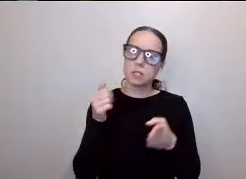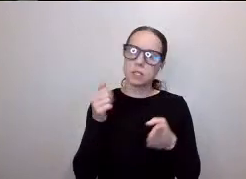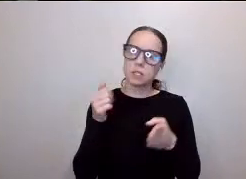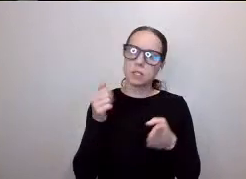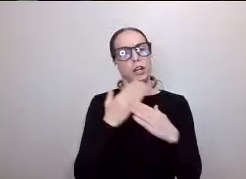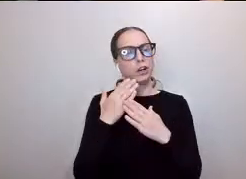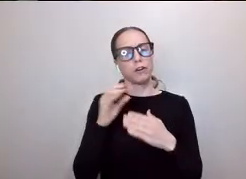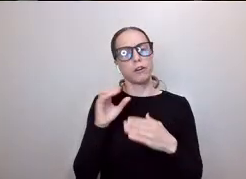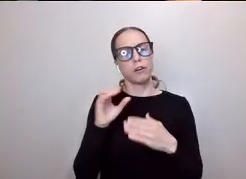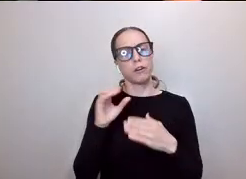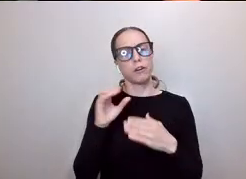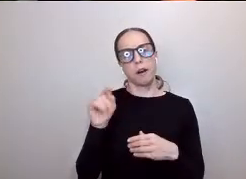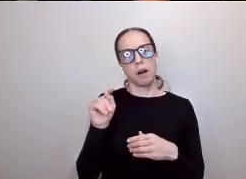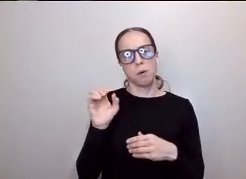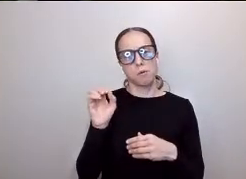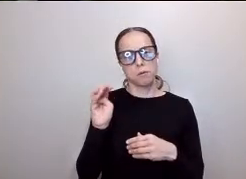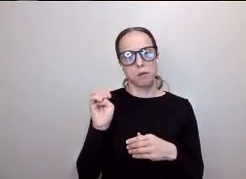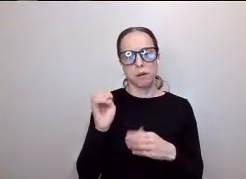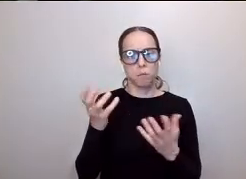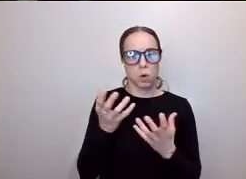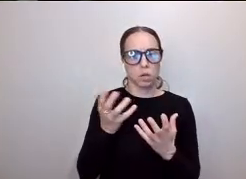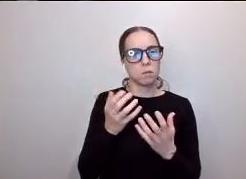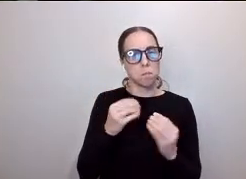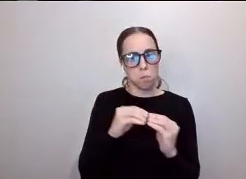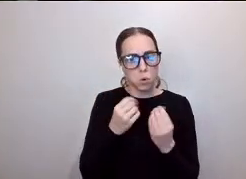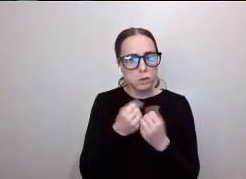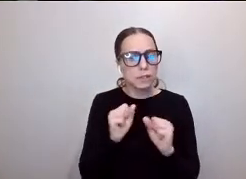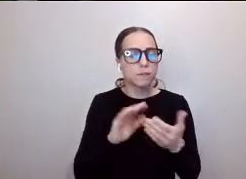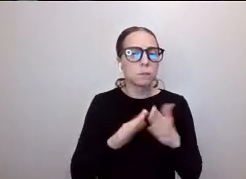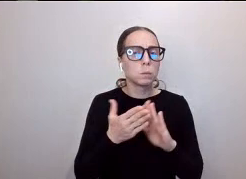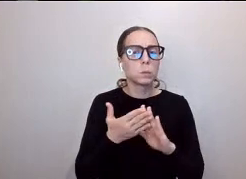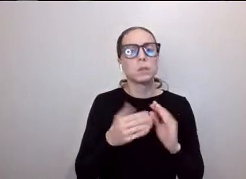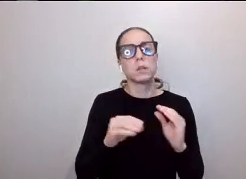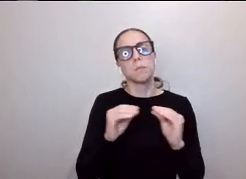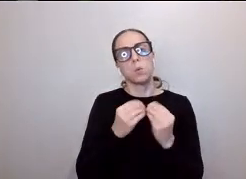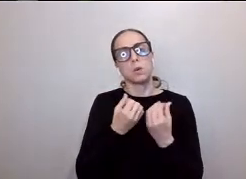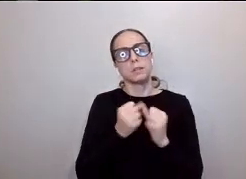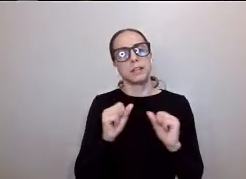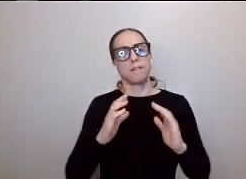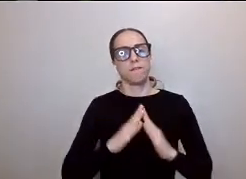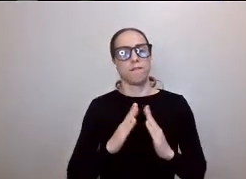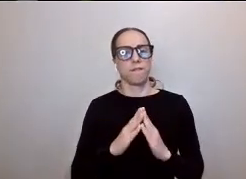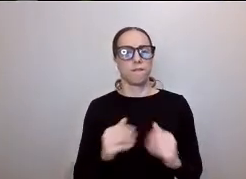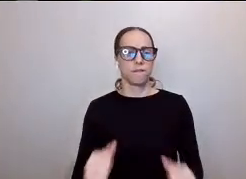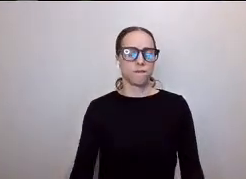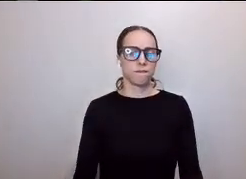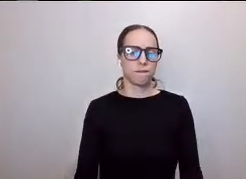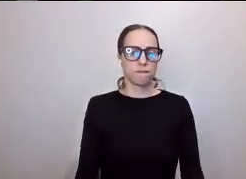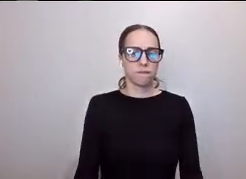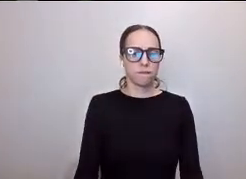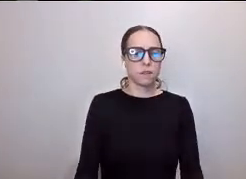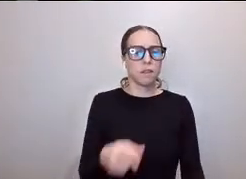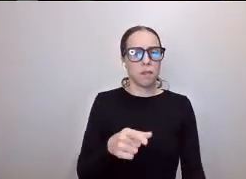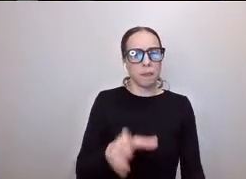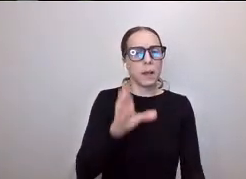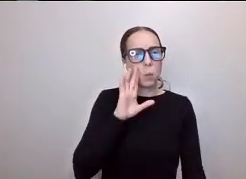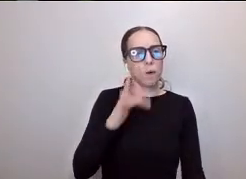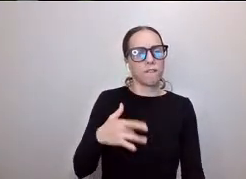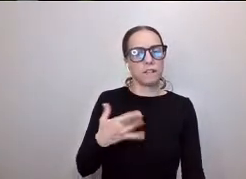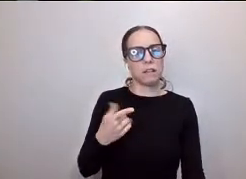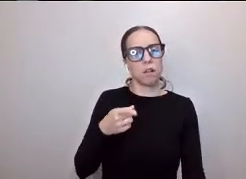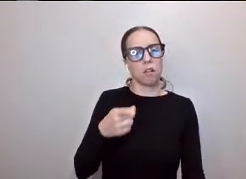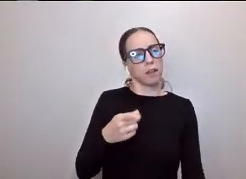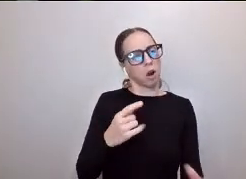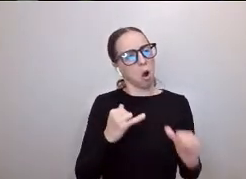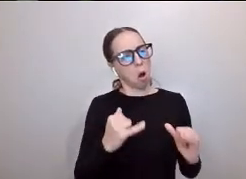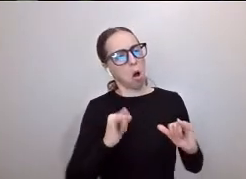safer city. They will see this and feel that they're reflected in it, but they actually aren't,